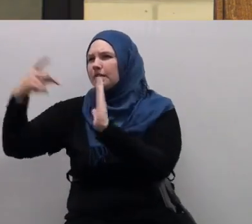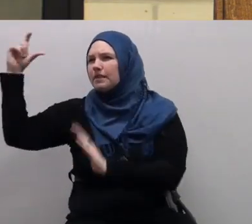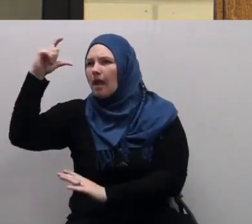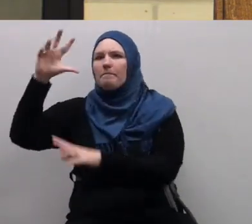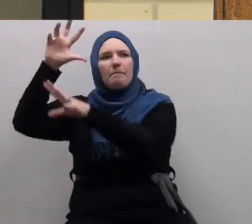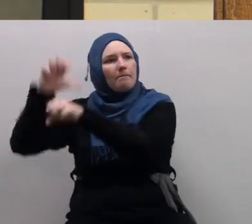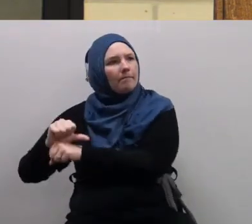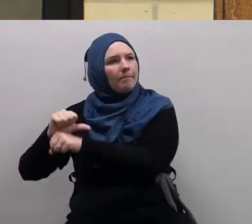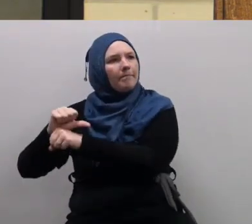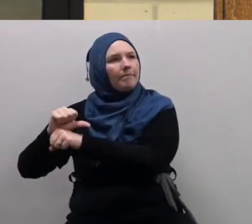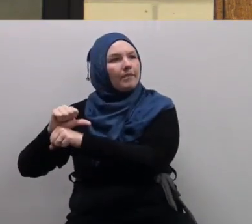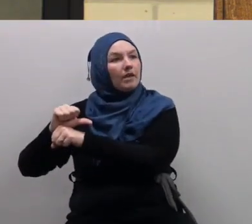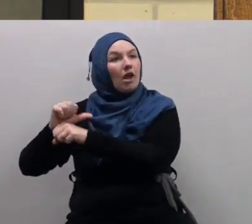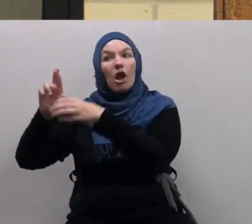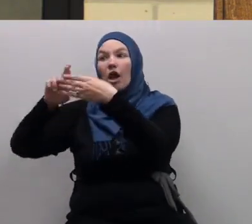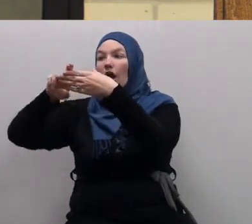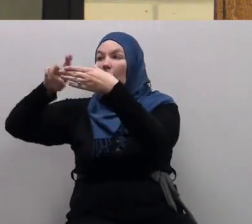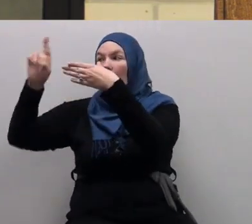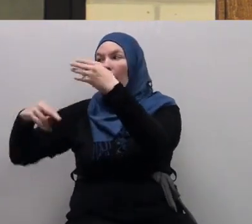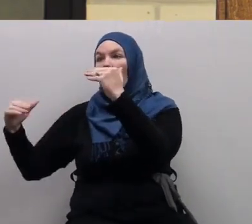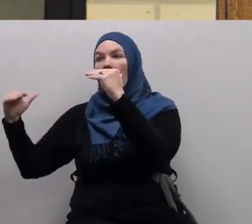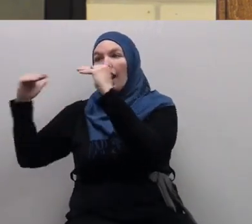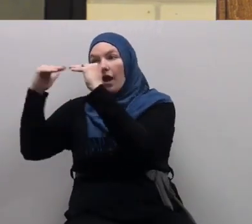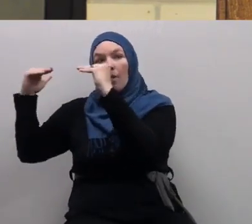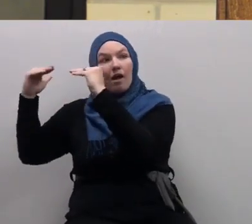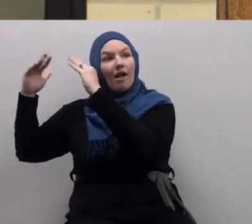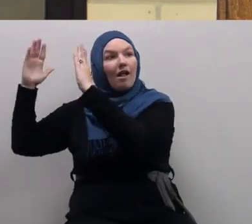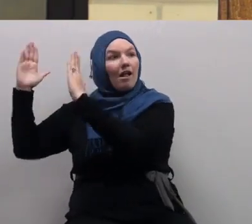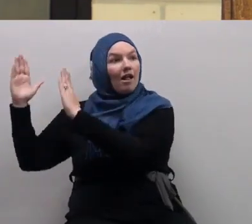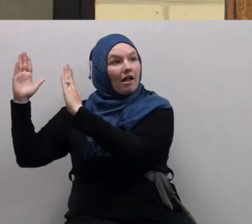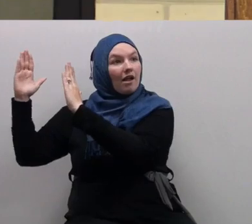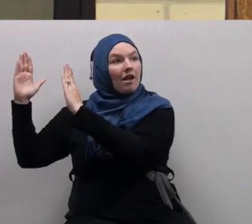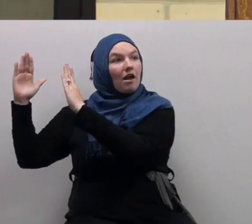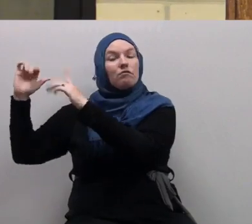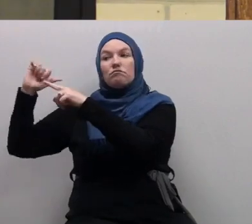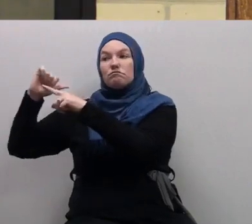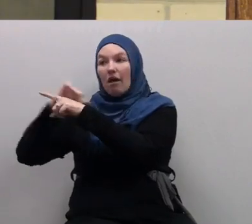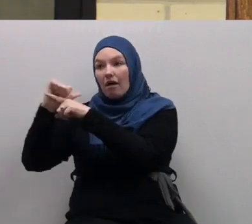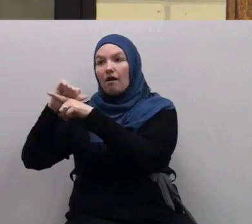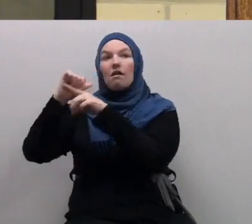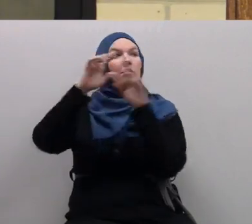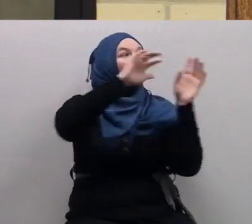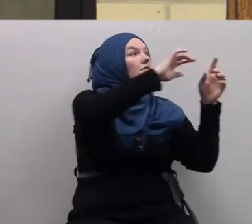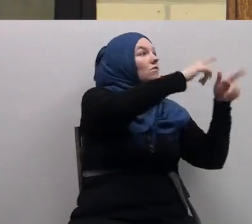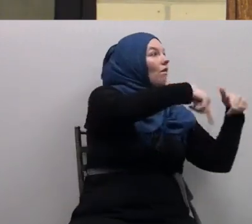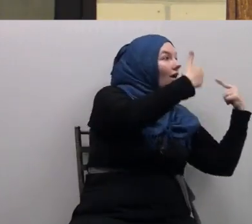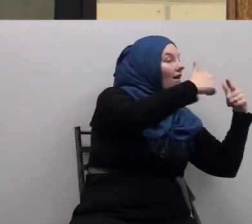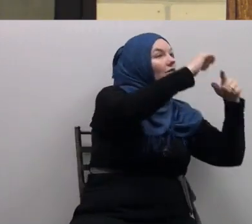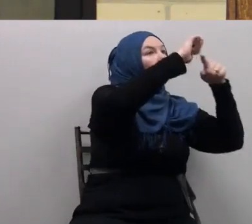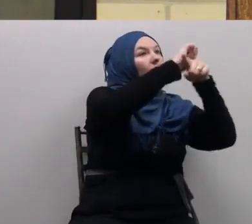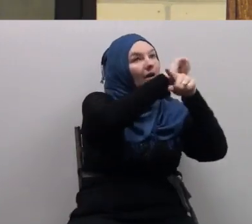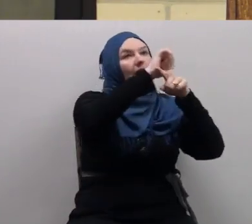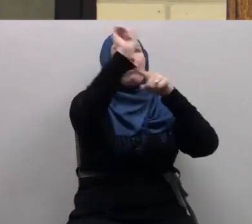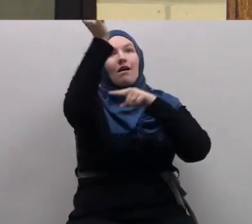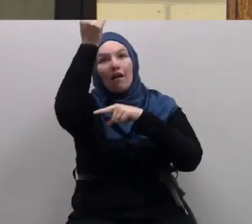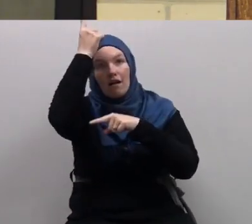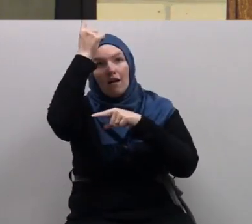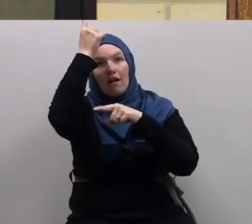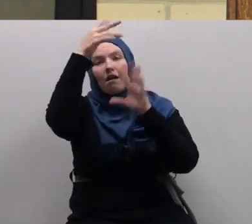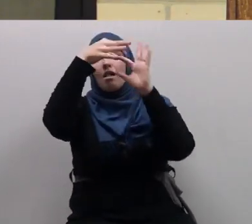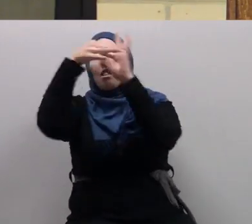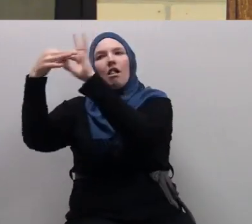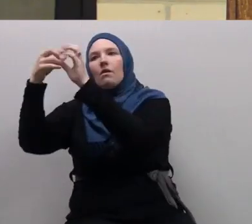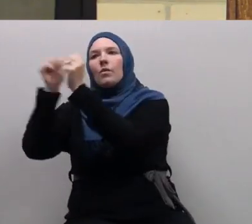And the result of our understanding and our practice are tied to our